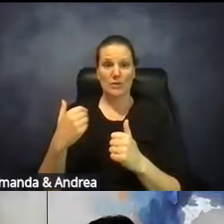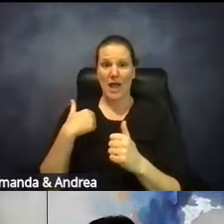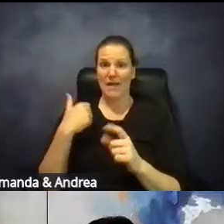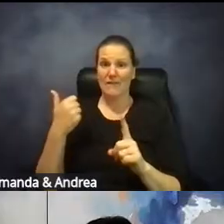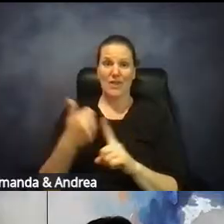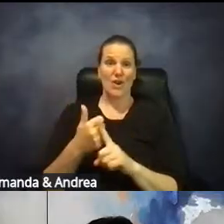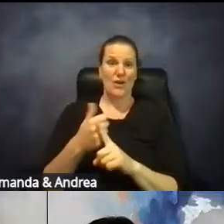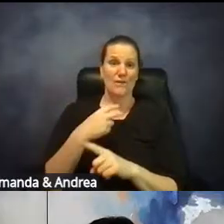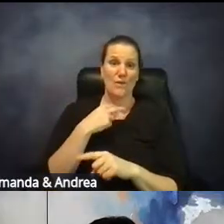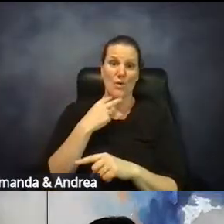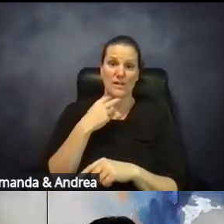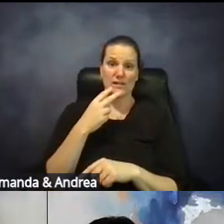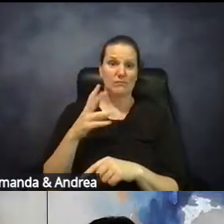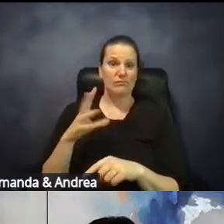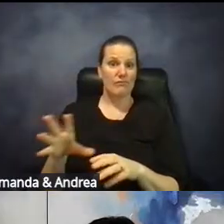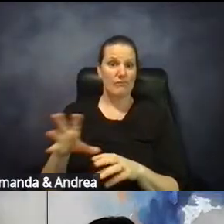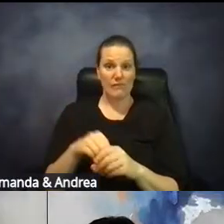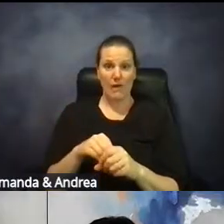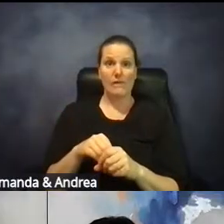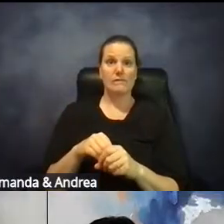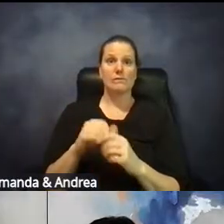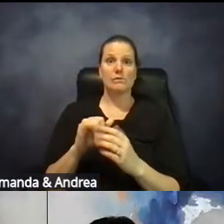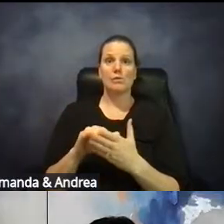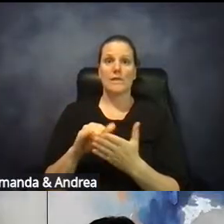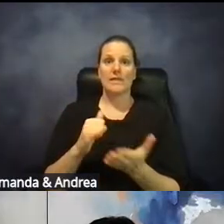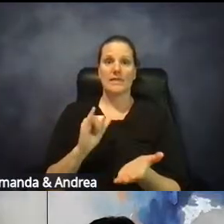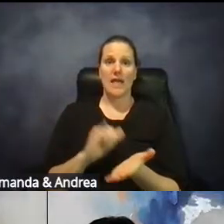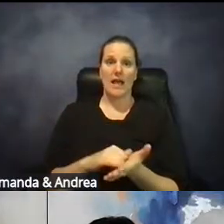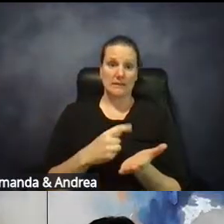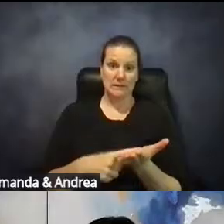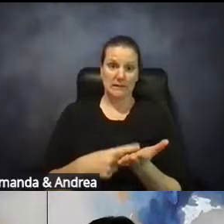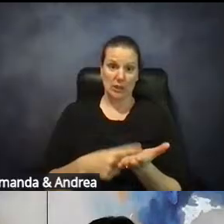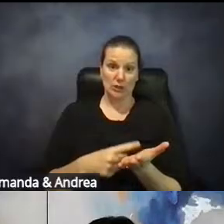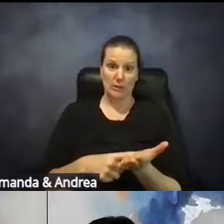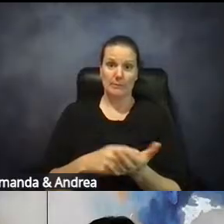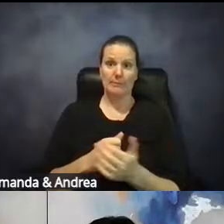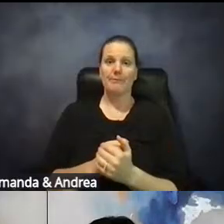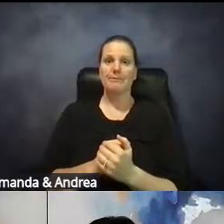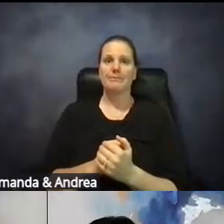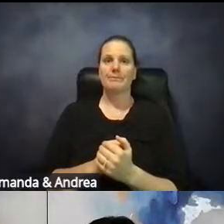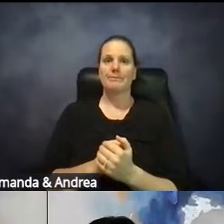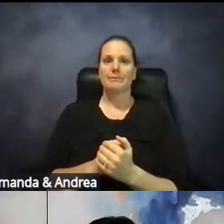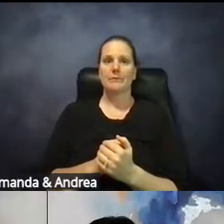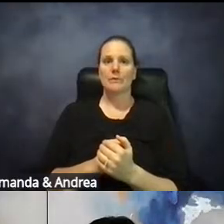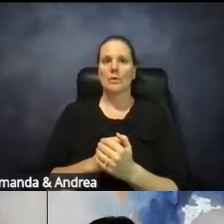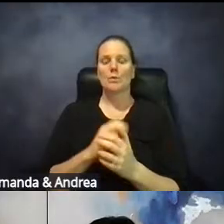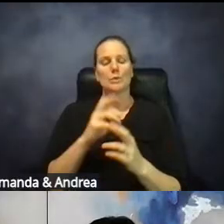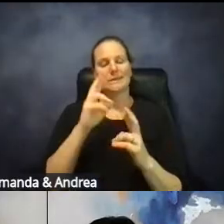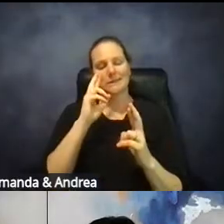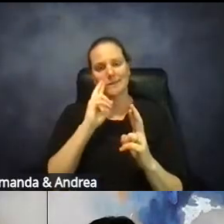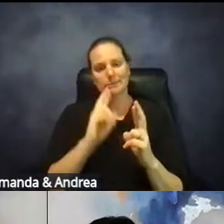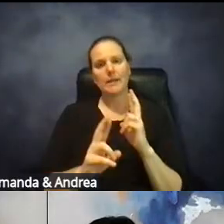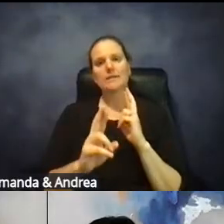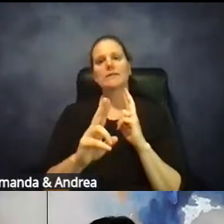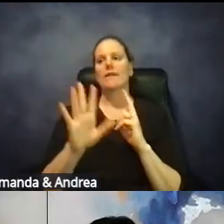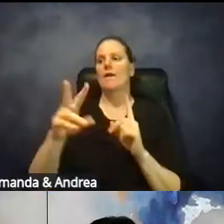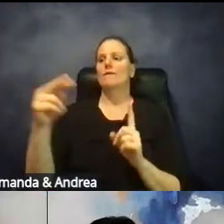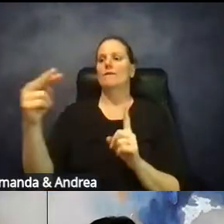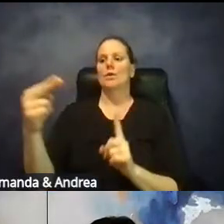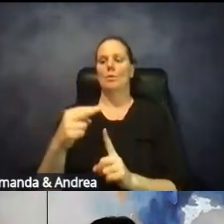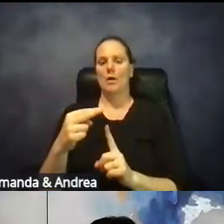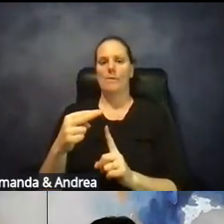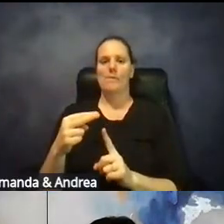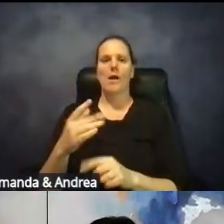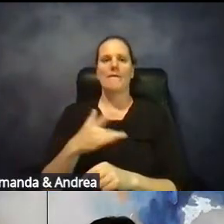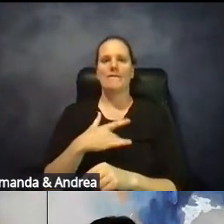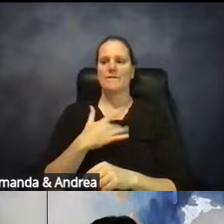voice engaged in the discussion and respected for their point of view. And I found the